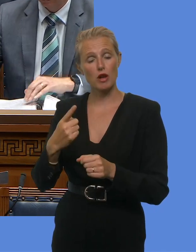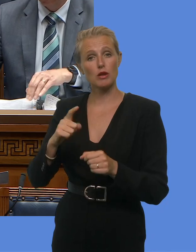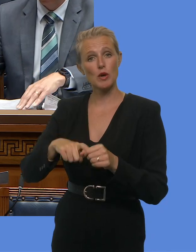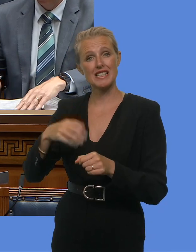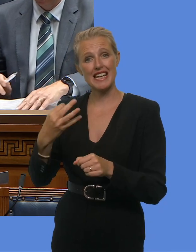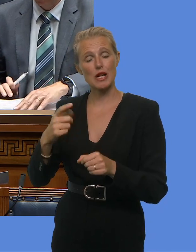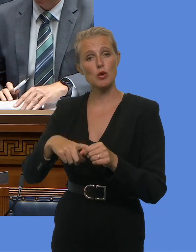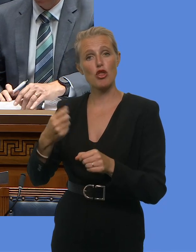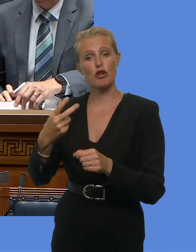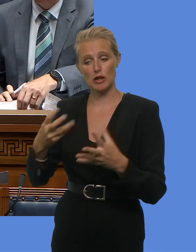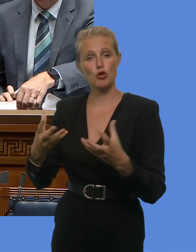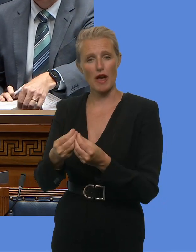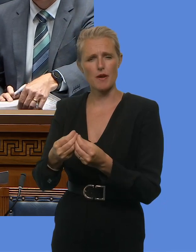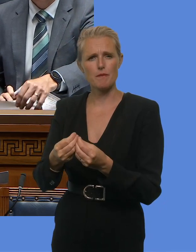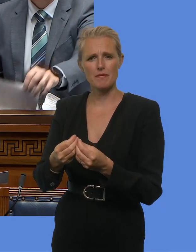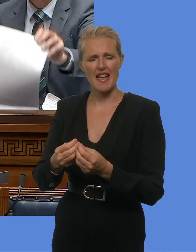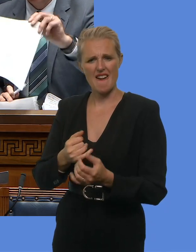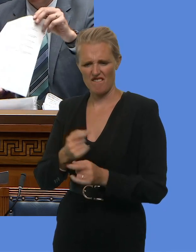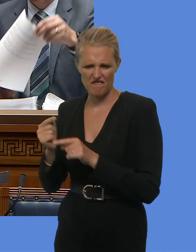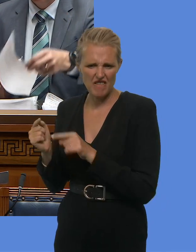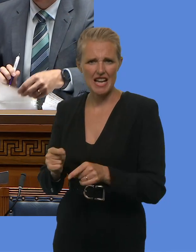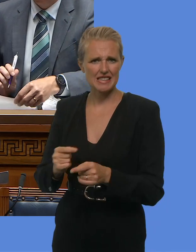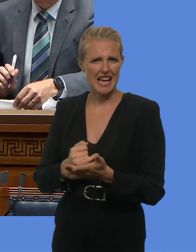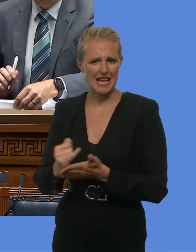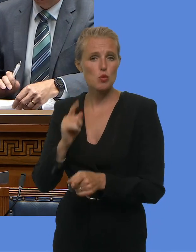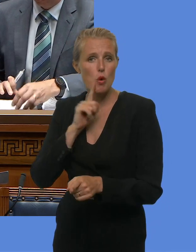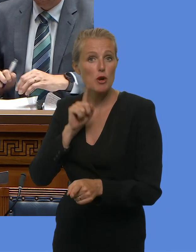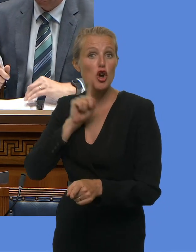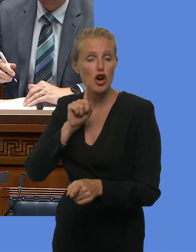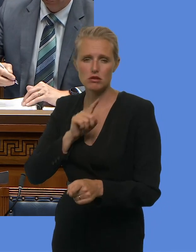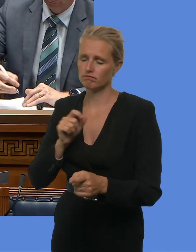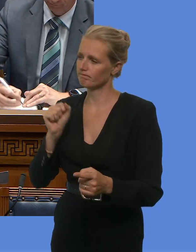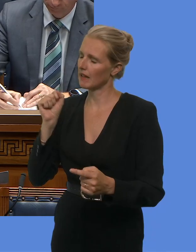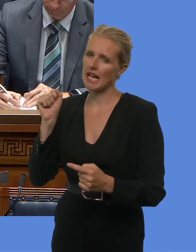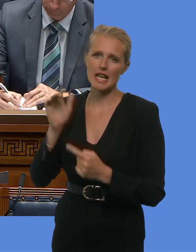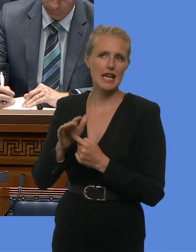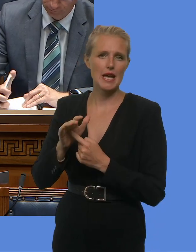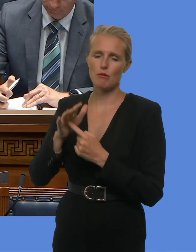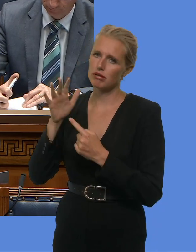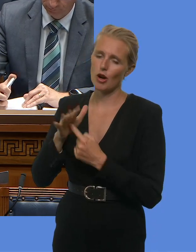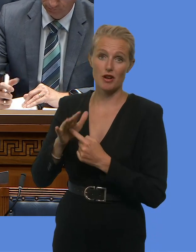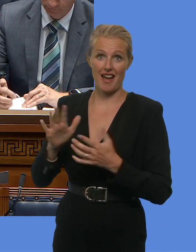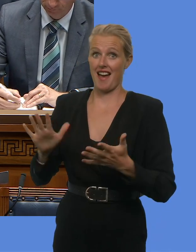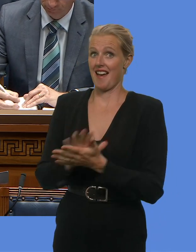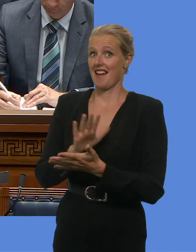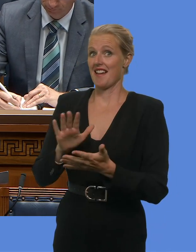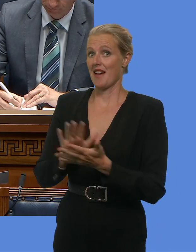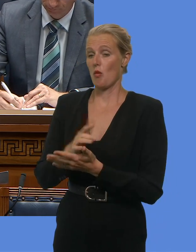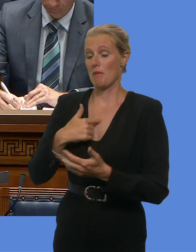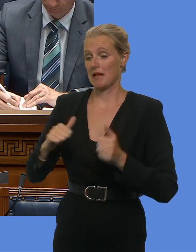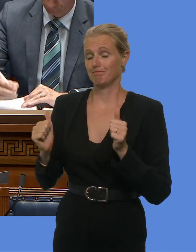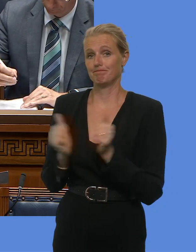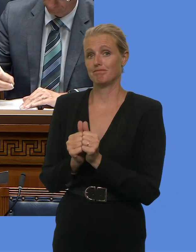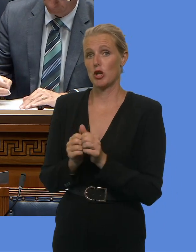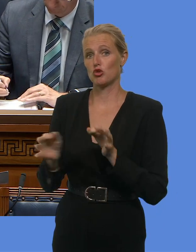together. Ending violence against women and girls remains a key priority. We are delighted to say that the Executive approved the strategic framework